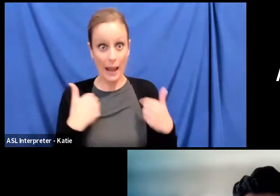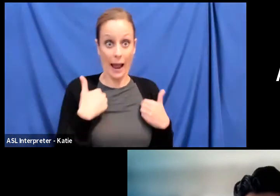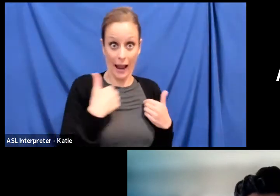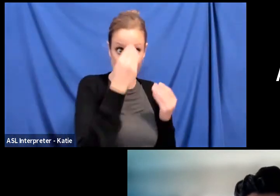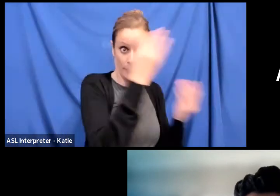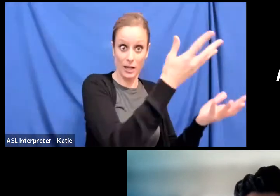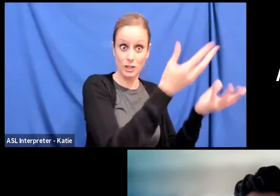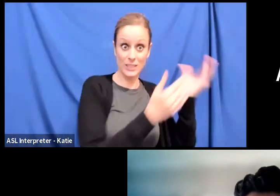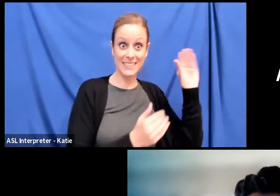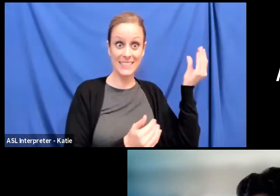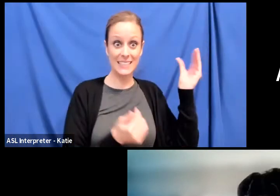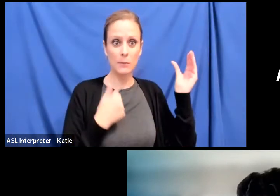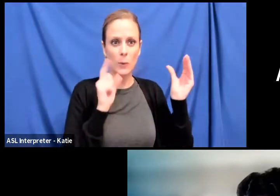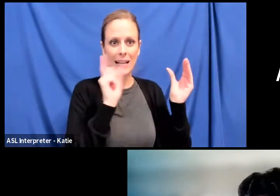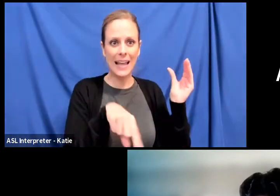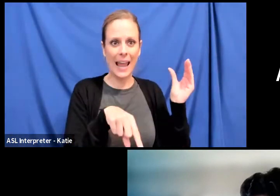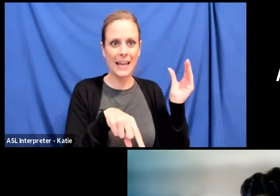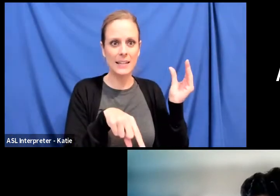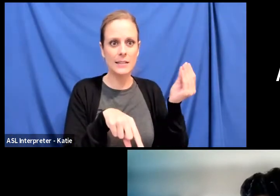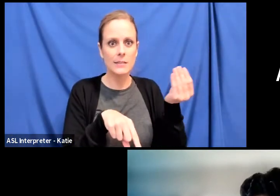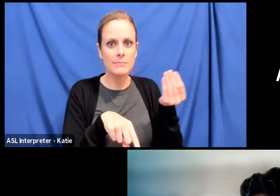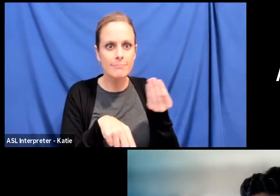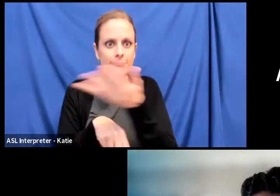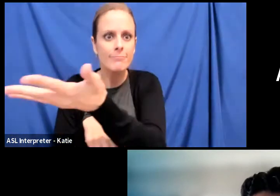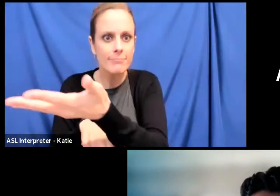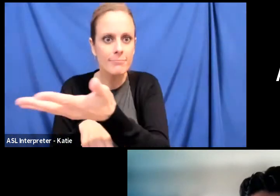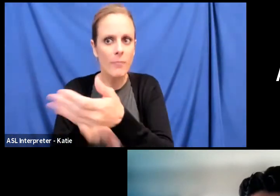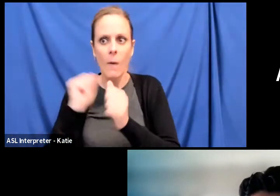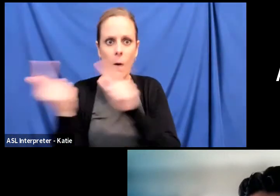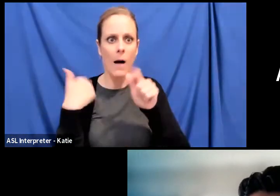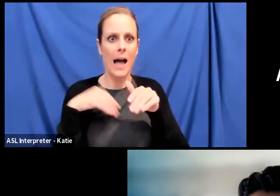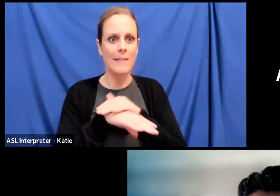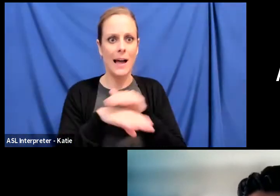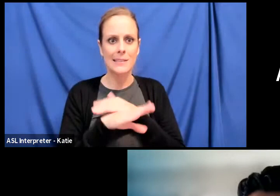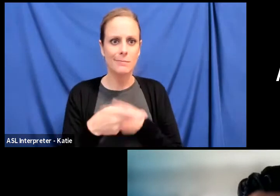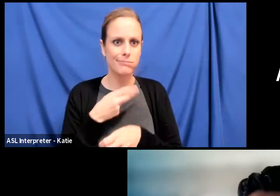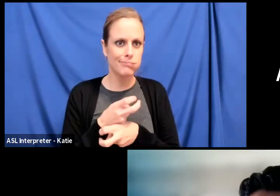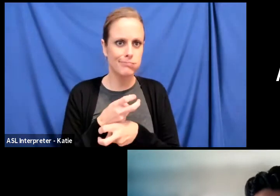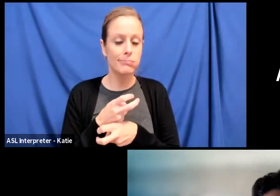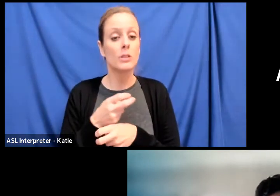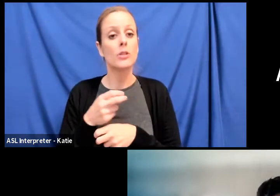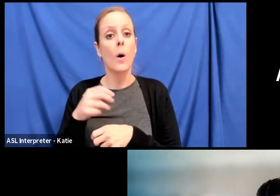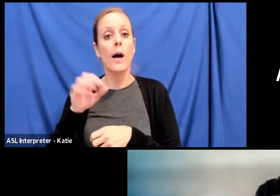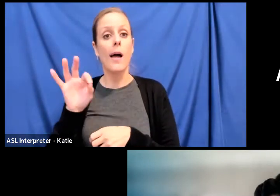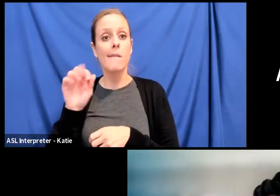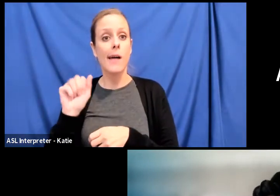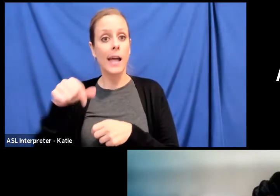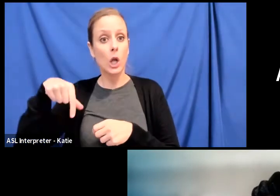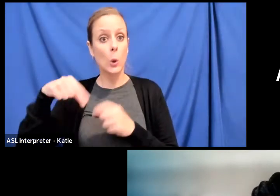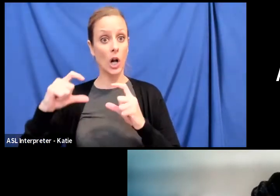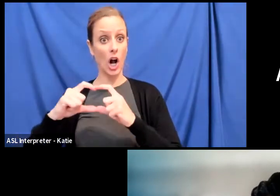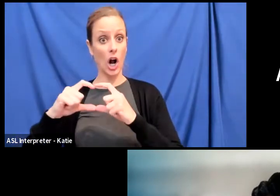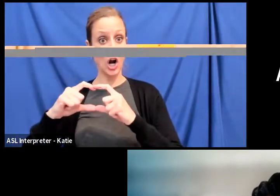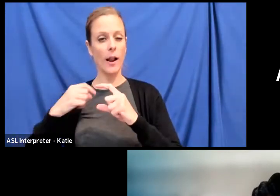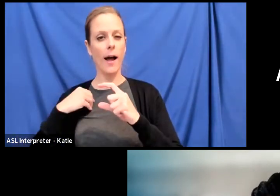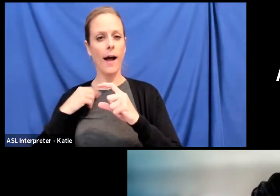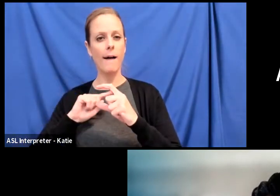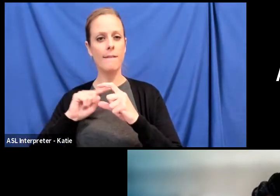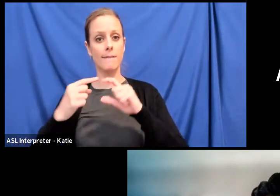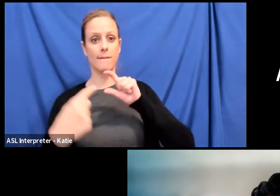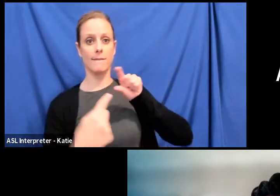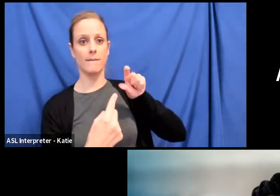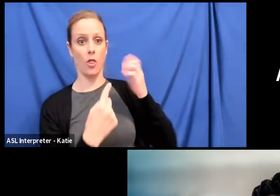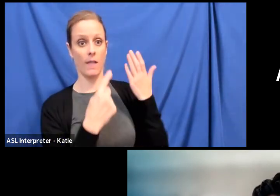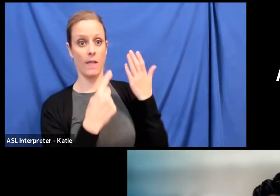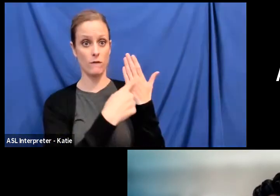out to like where everyone has access to it. So with the FAQ card, it'll have a QR code in the front,